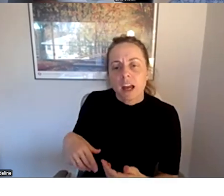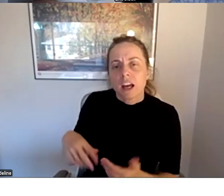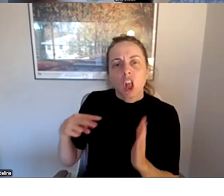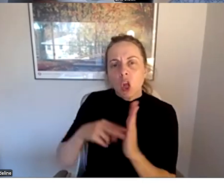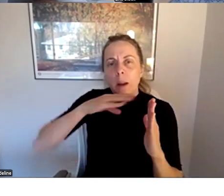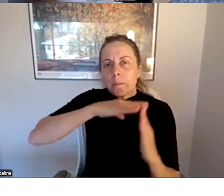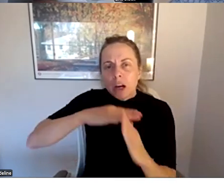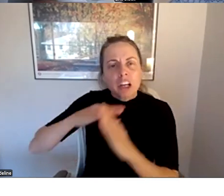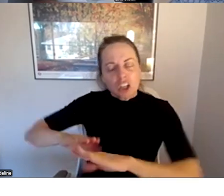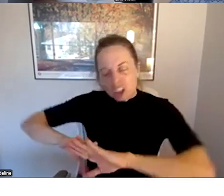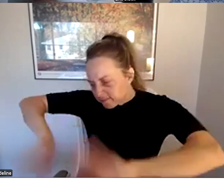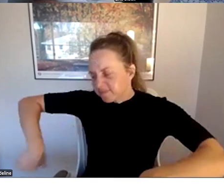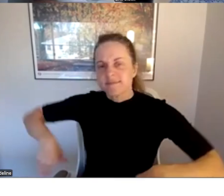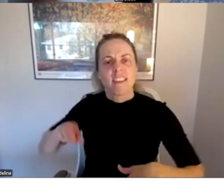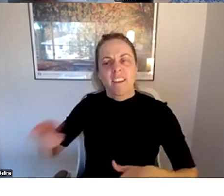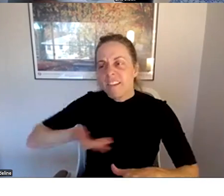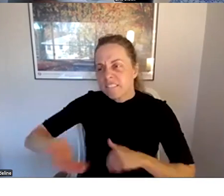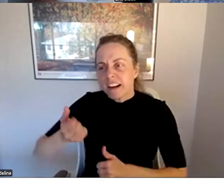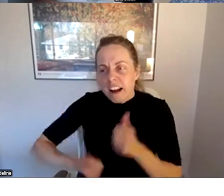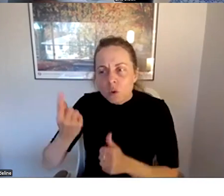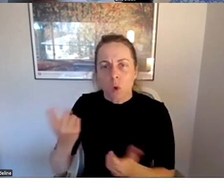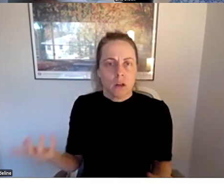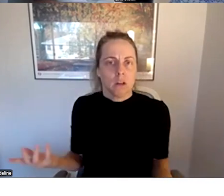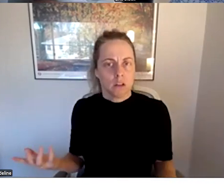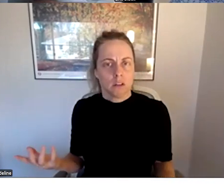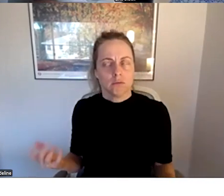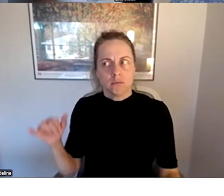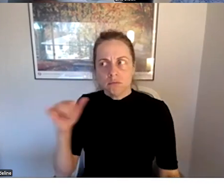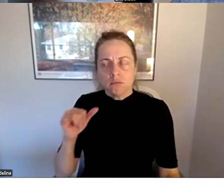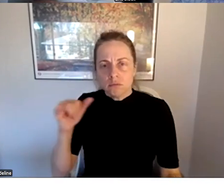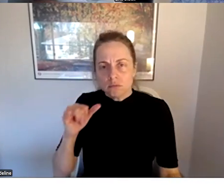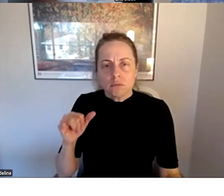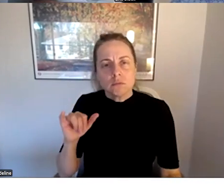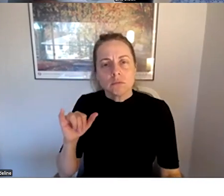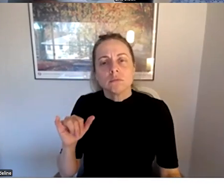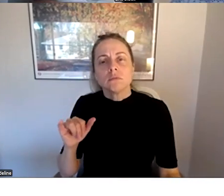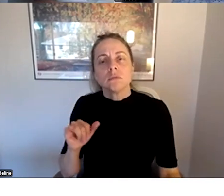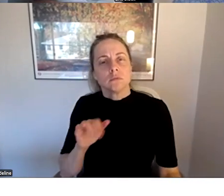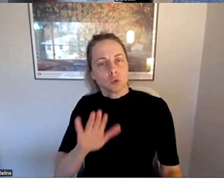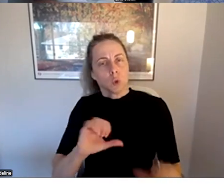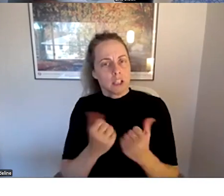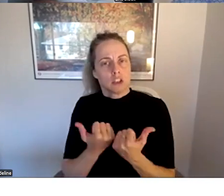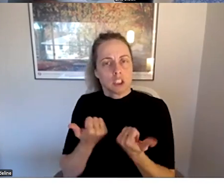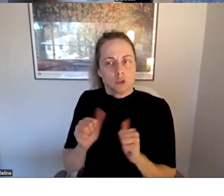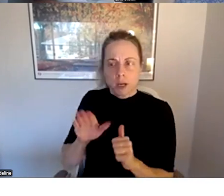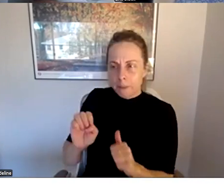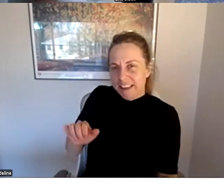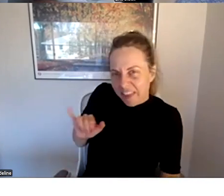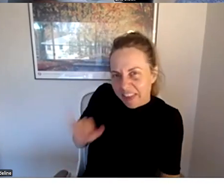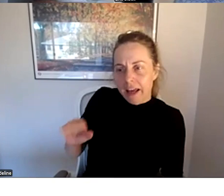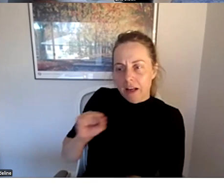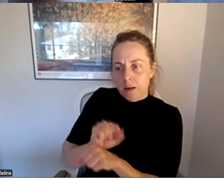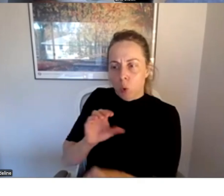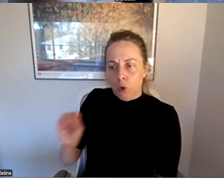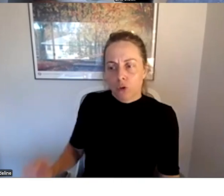like that. They invite everybody or they employ everybody. So strive as an agency to be that employer, I think